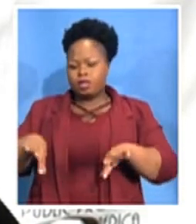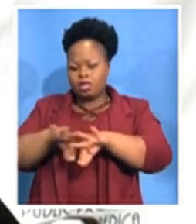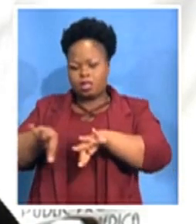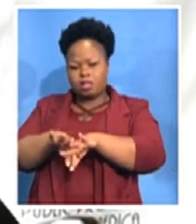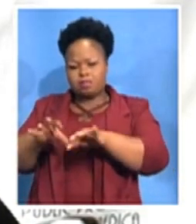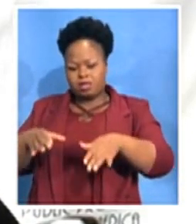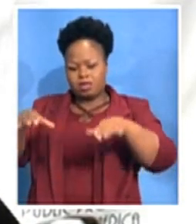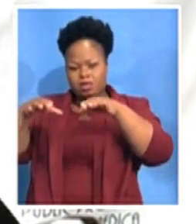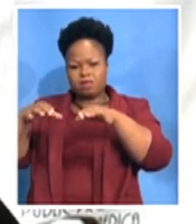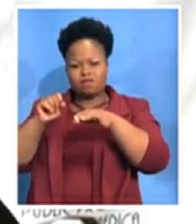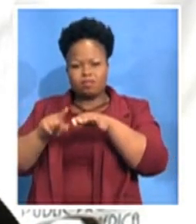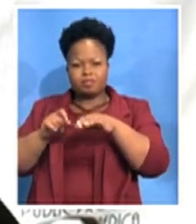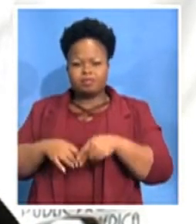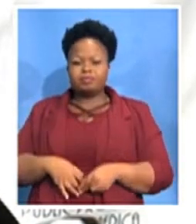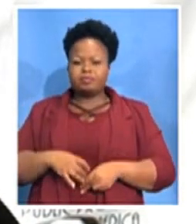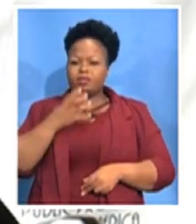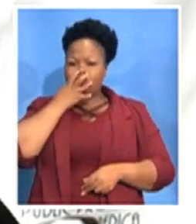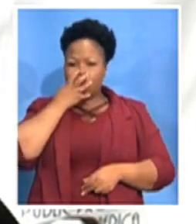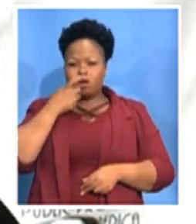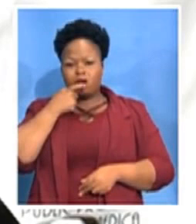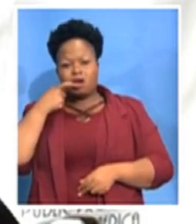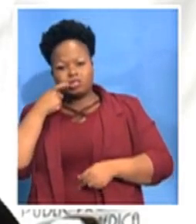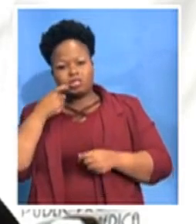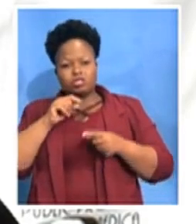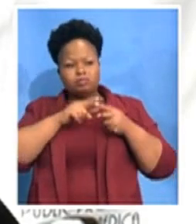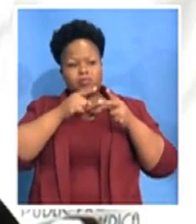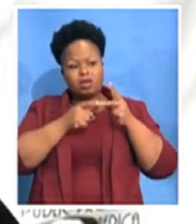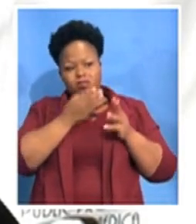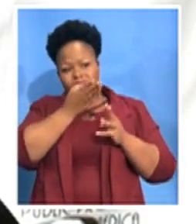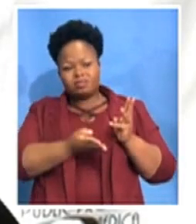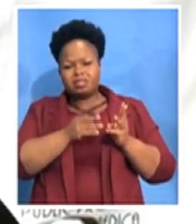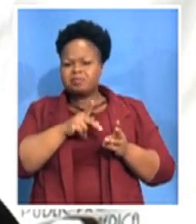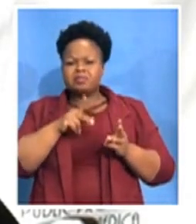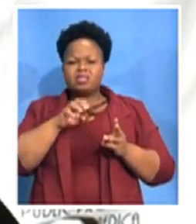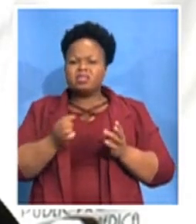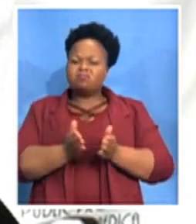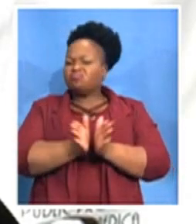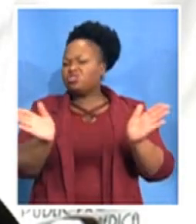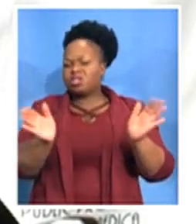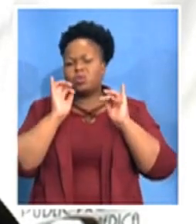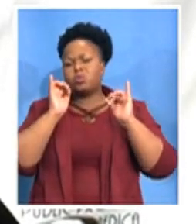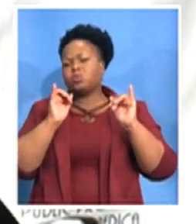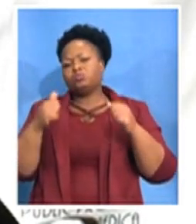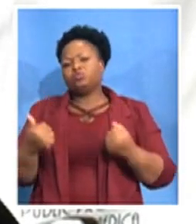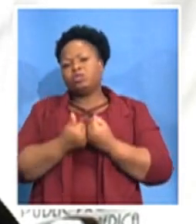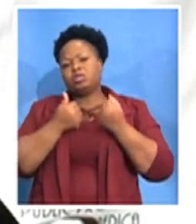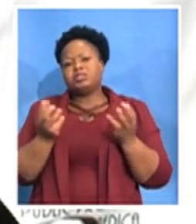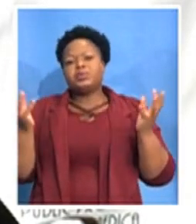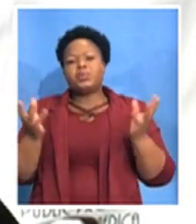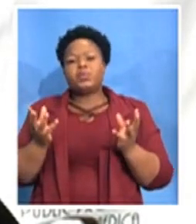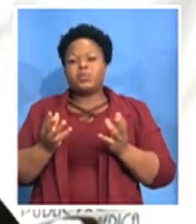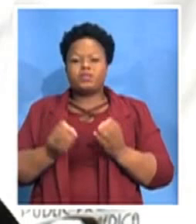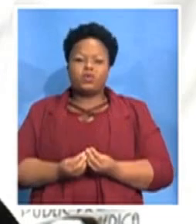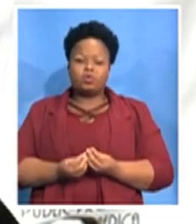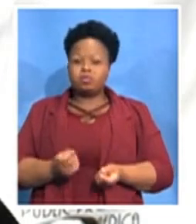points, and the PPEs in general were a huge shortage. Some hospitals were